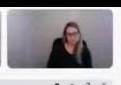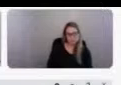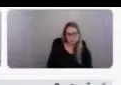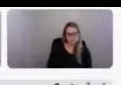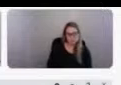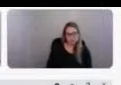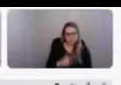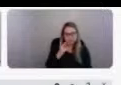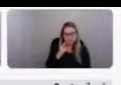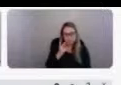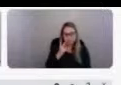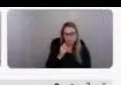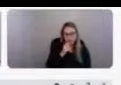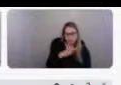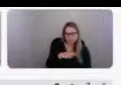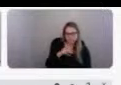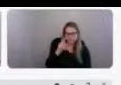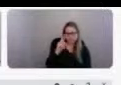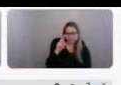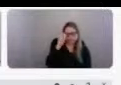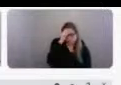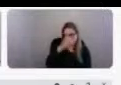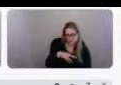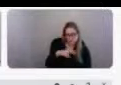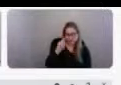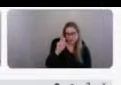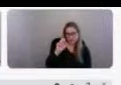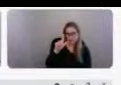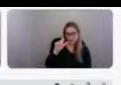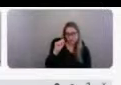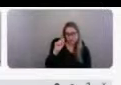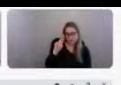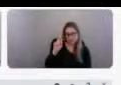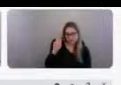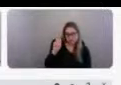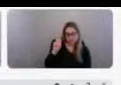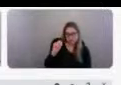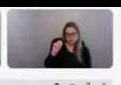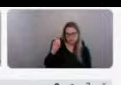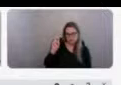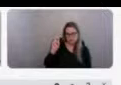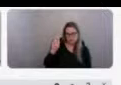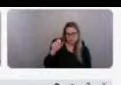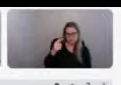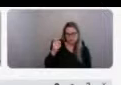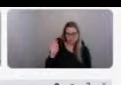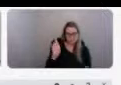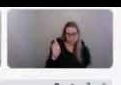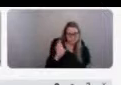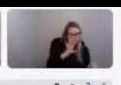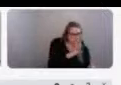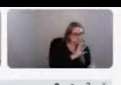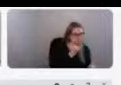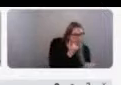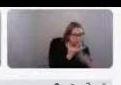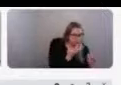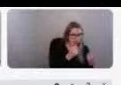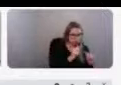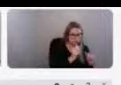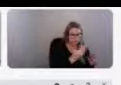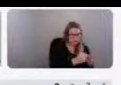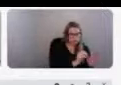and it looks like mr nelson morgan is unmuted and ready to speak if you want to try to speak again mr